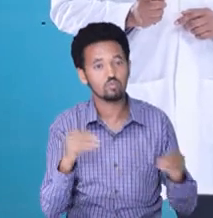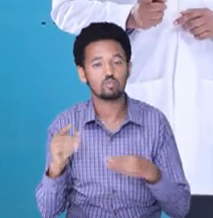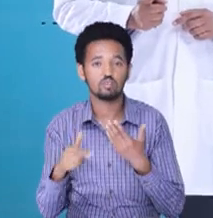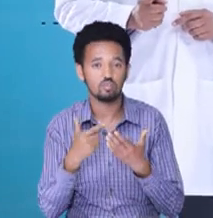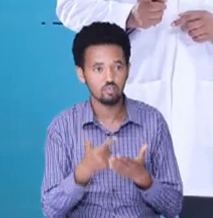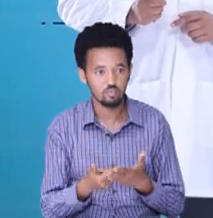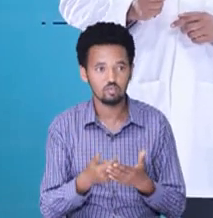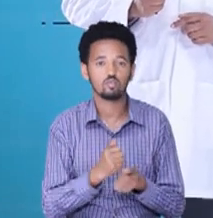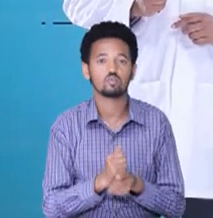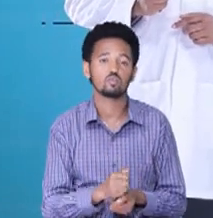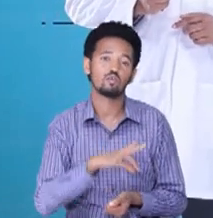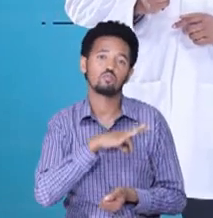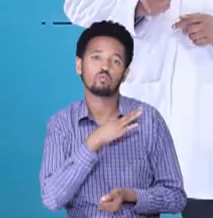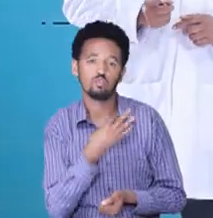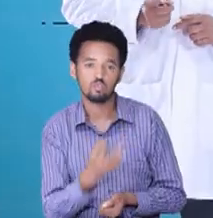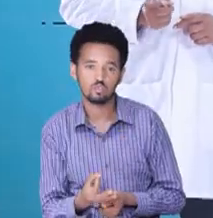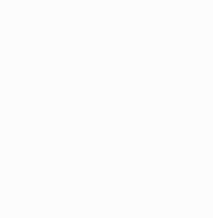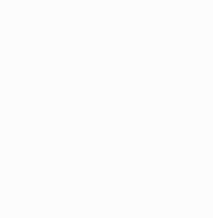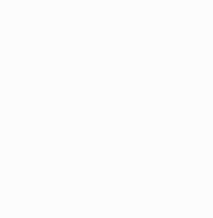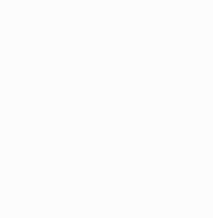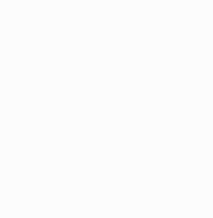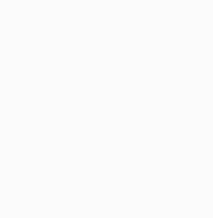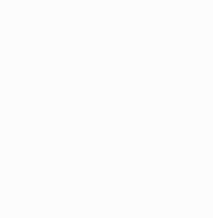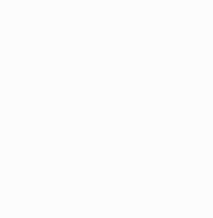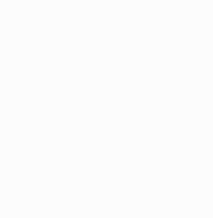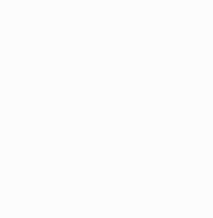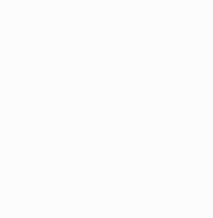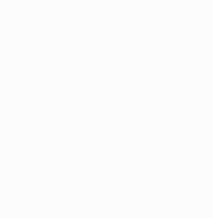for the rise of French Revolution was